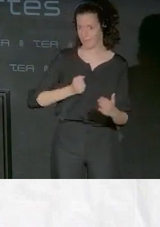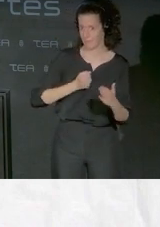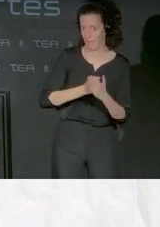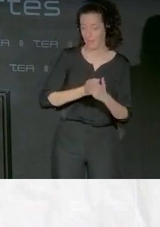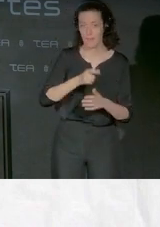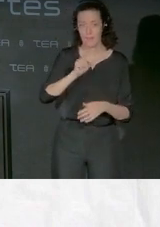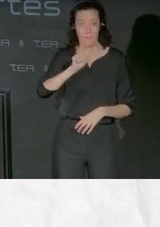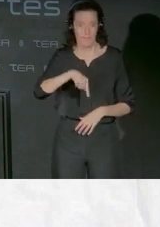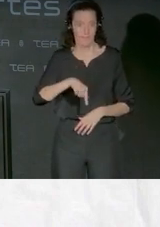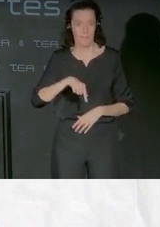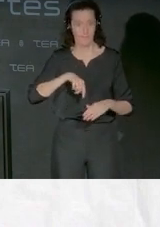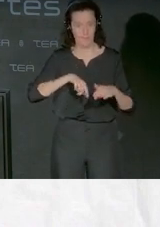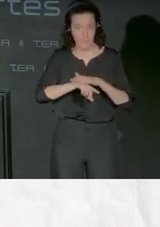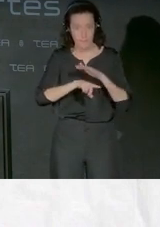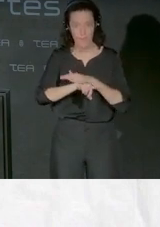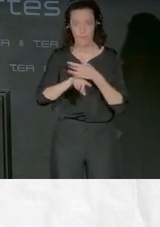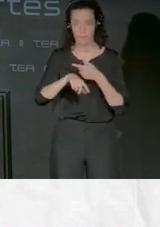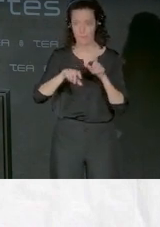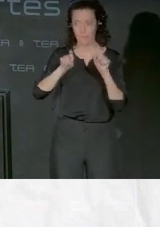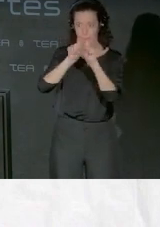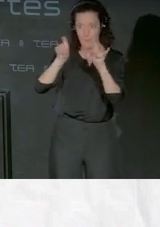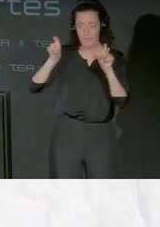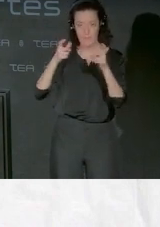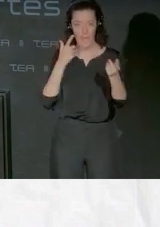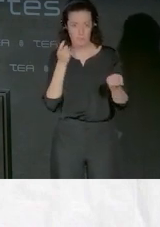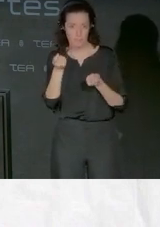out there on the market, reach audiences and monetize.